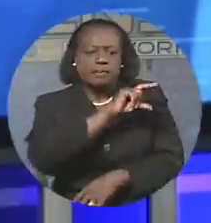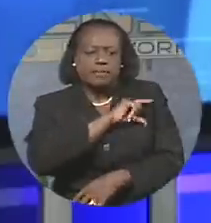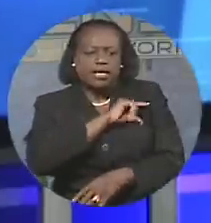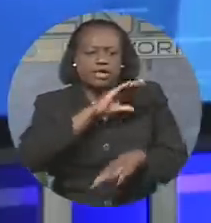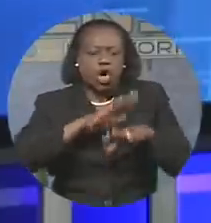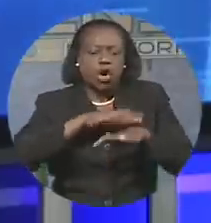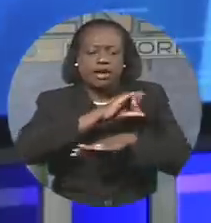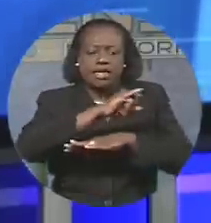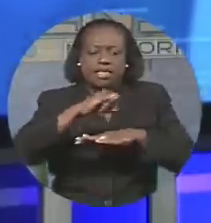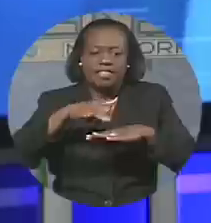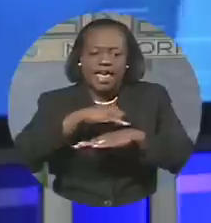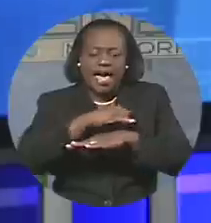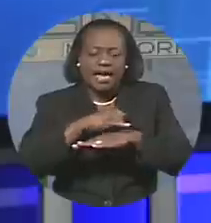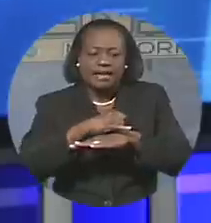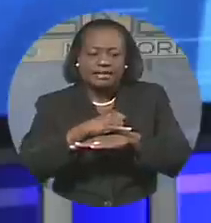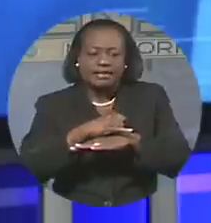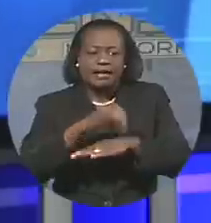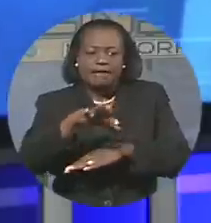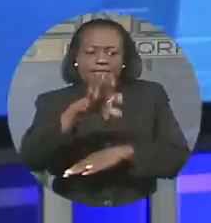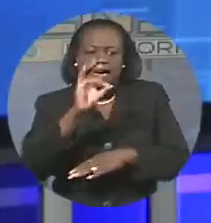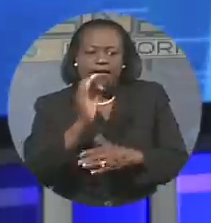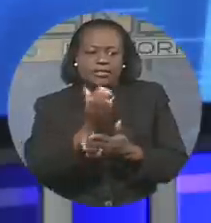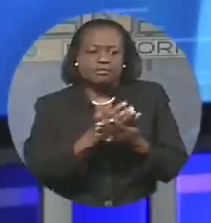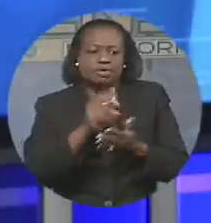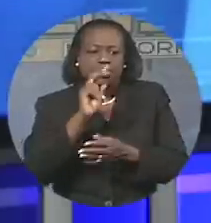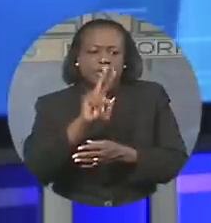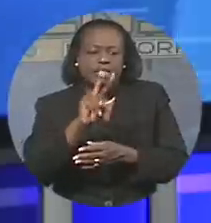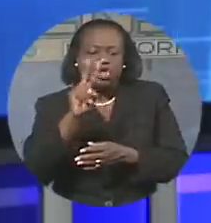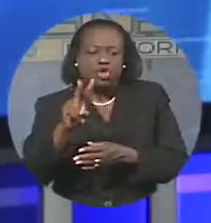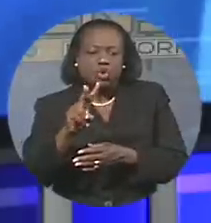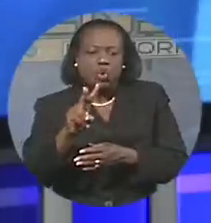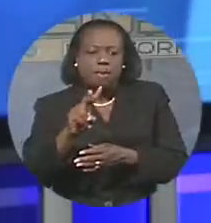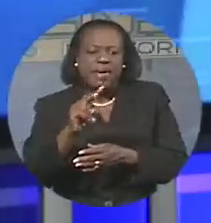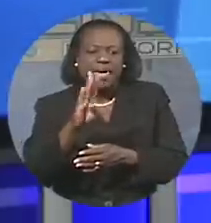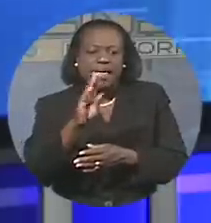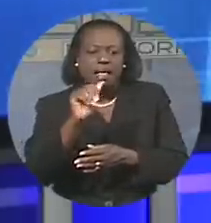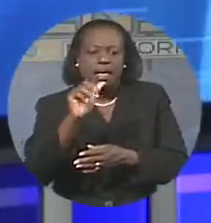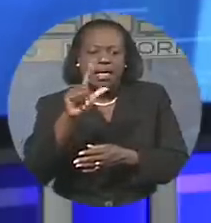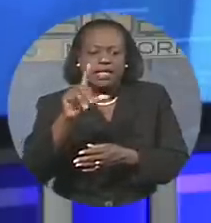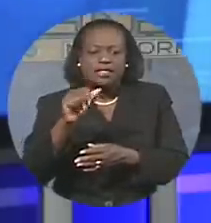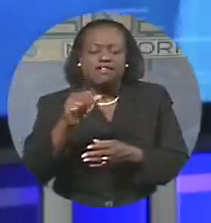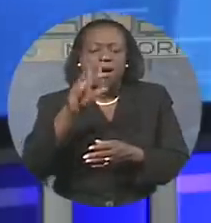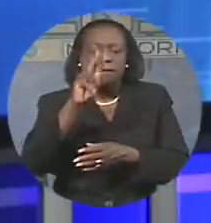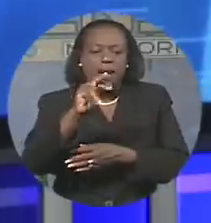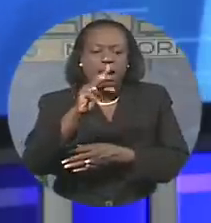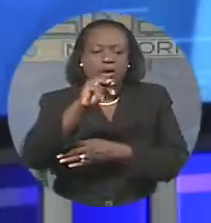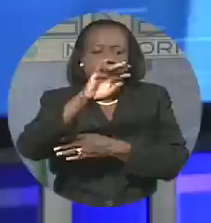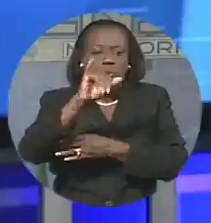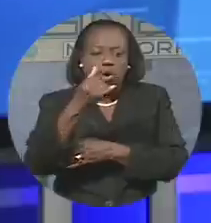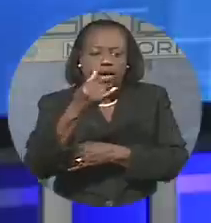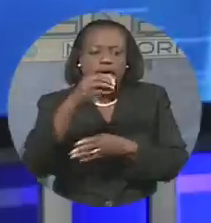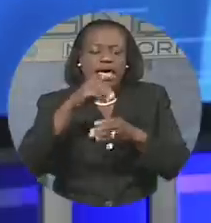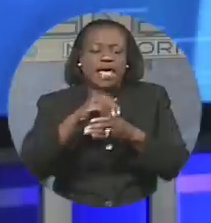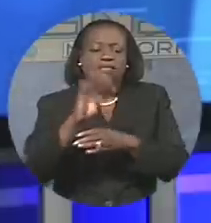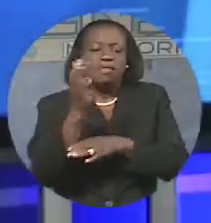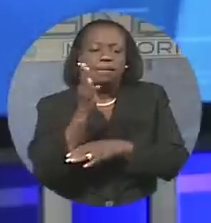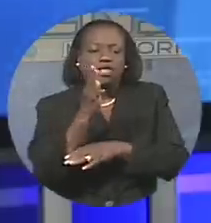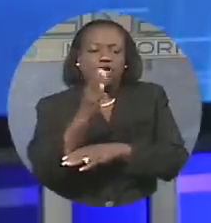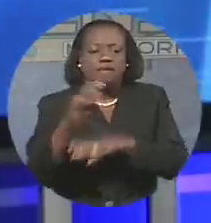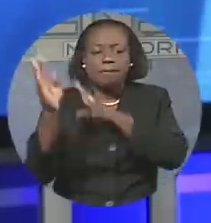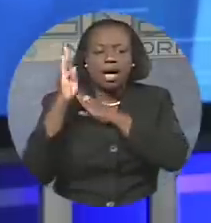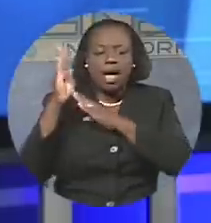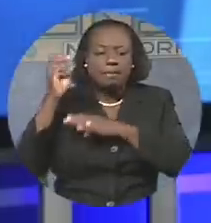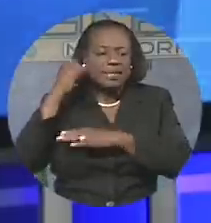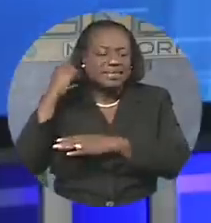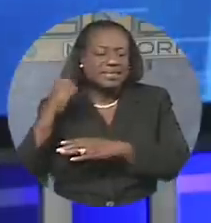officers and OPBAT officials, found some 42 bales of suspected marijuana in the bushes of Bahama Sound. The drugs